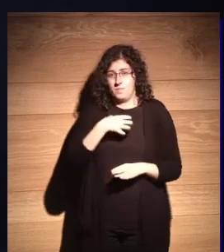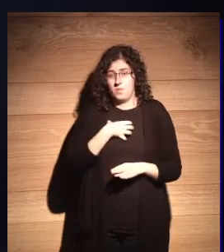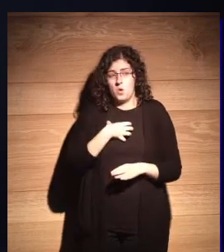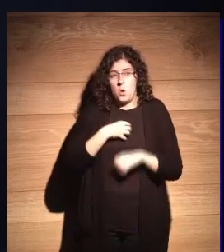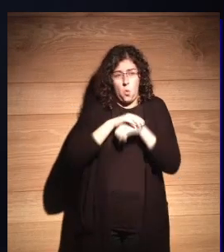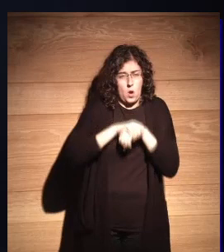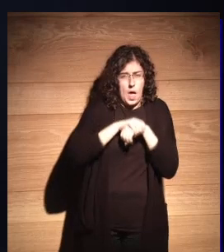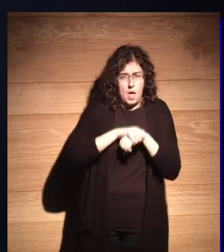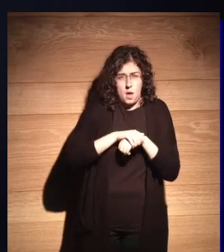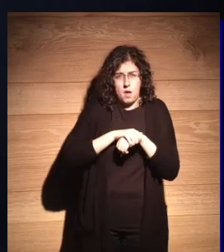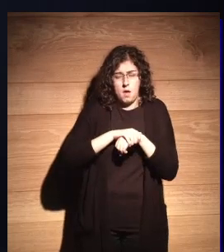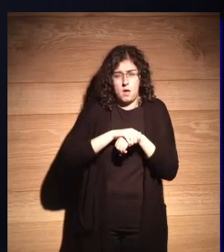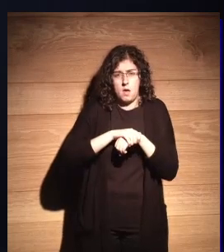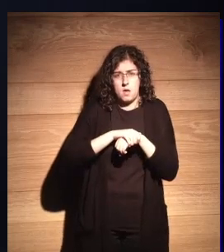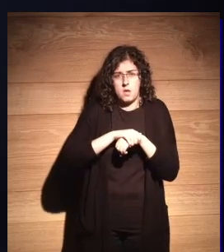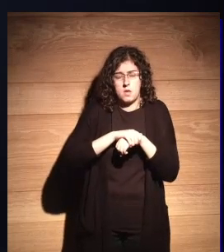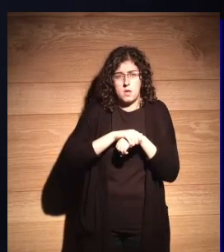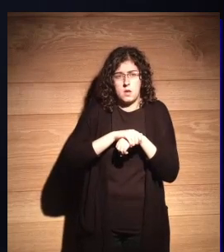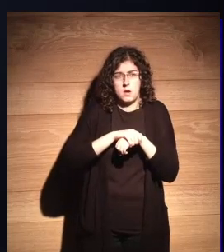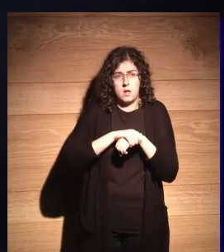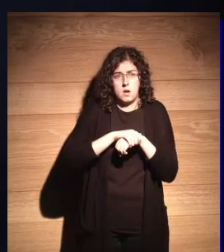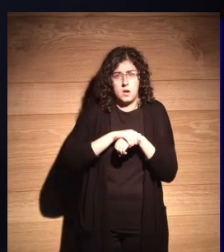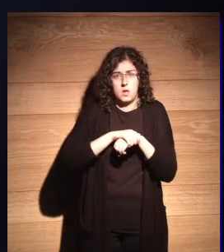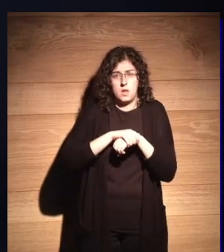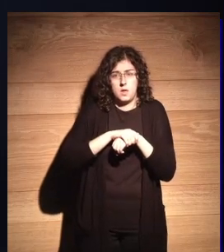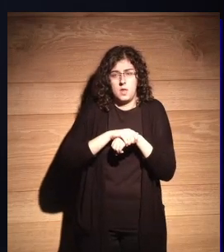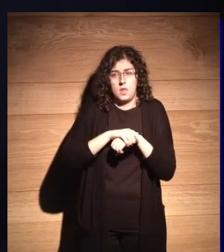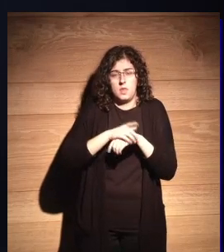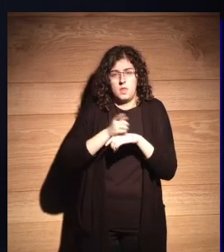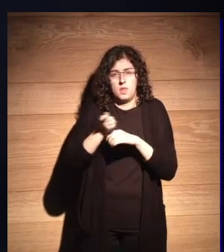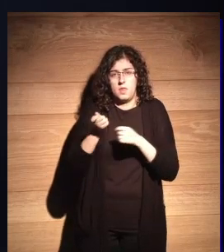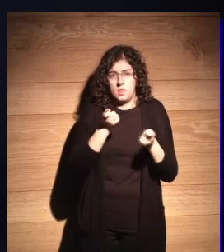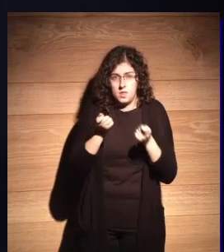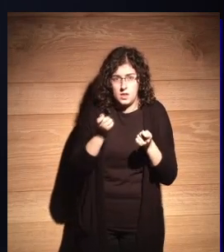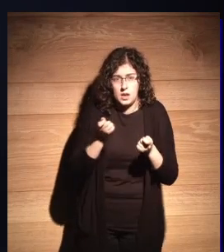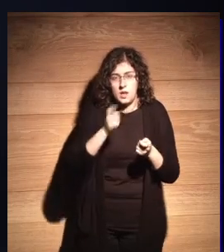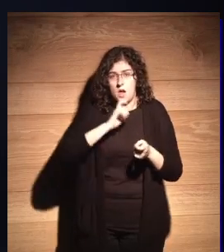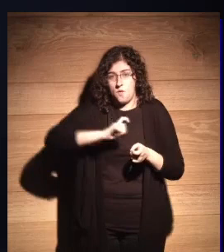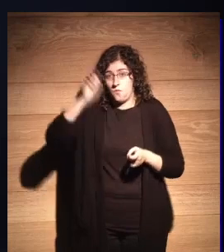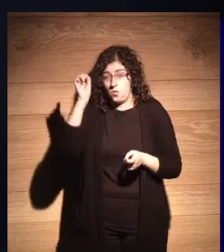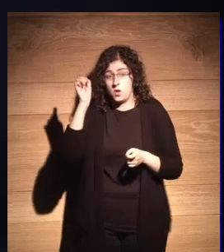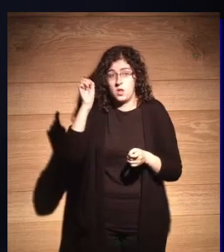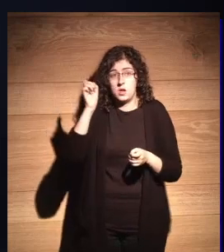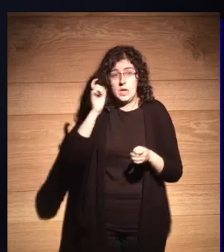Hussein Fermani, who runs the Lucy Foundation, has put up this exhibition.